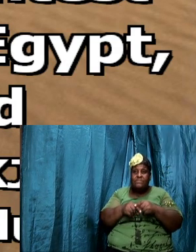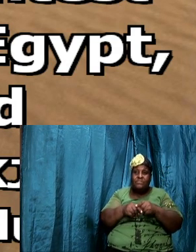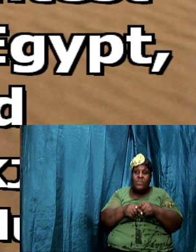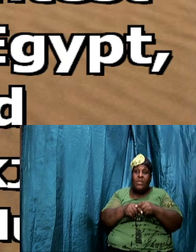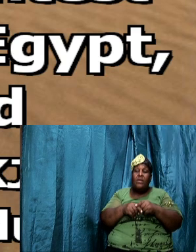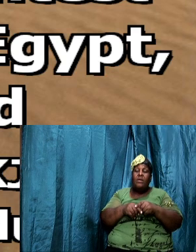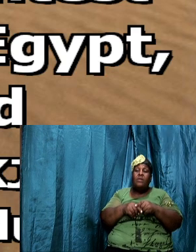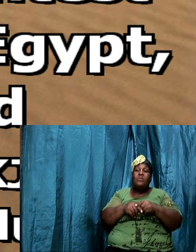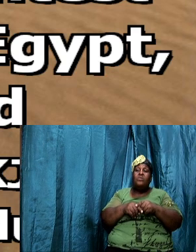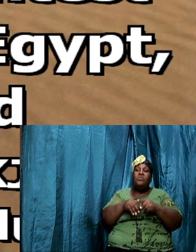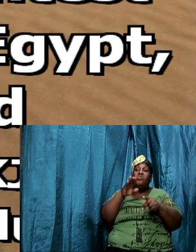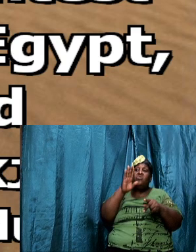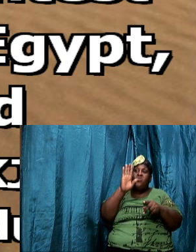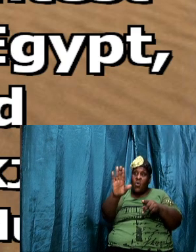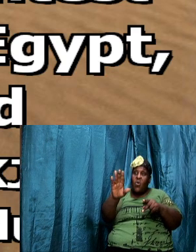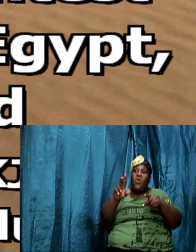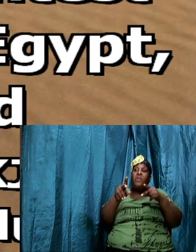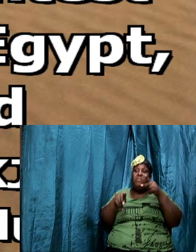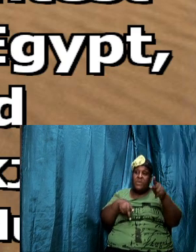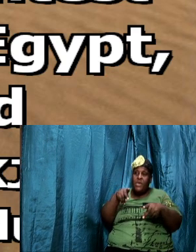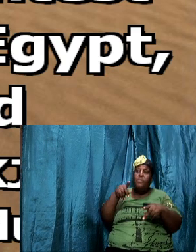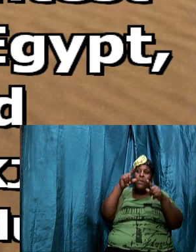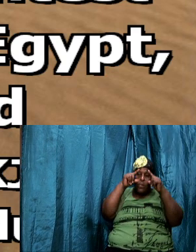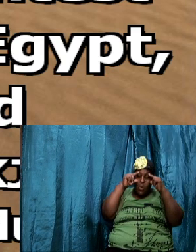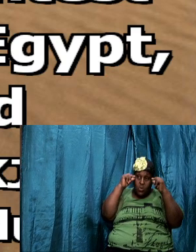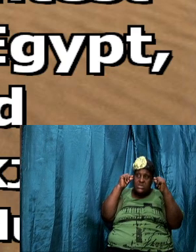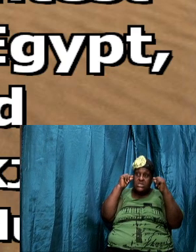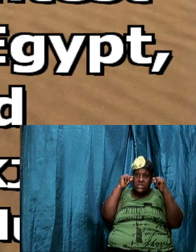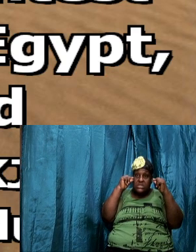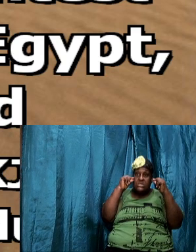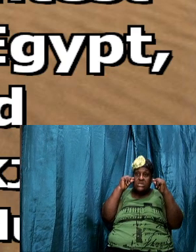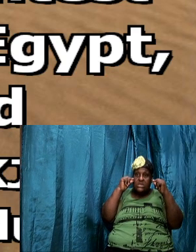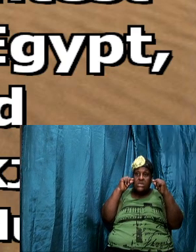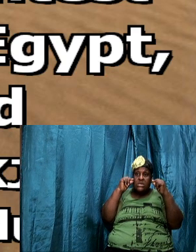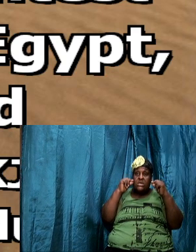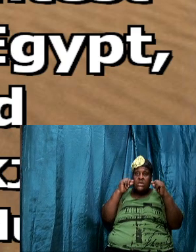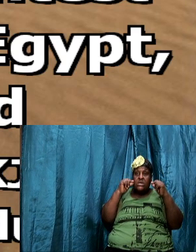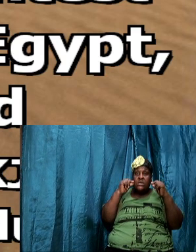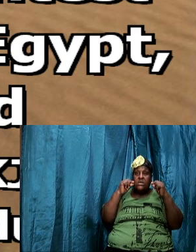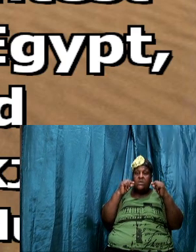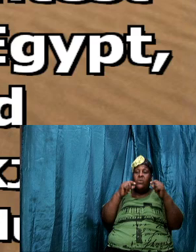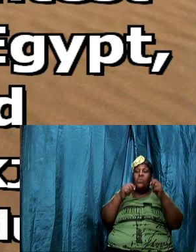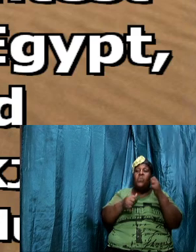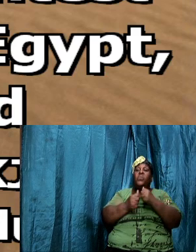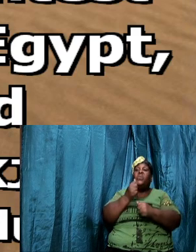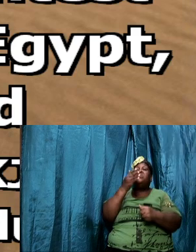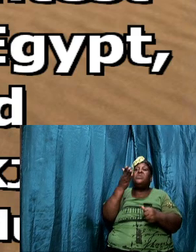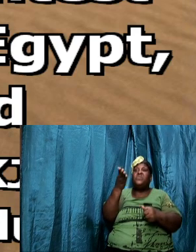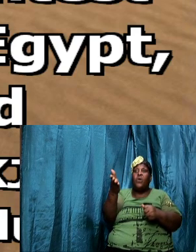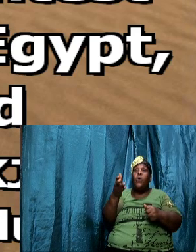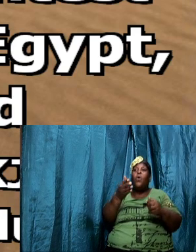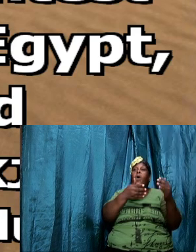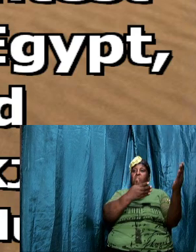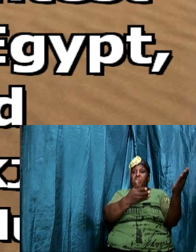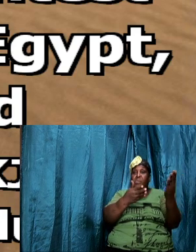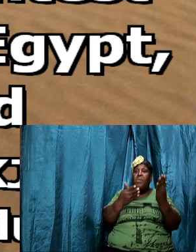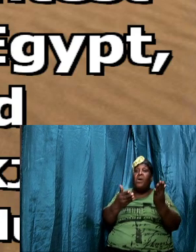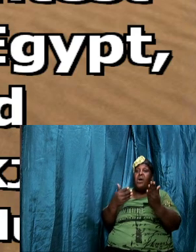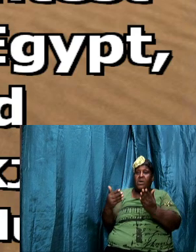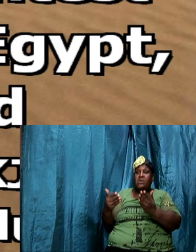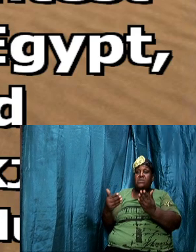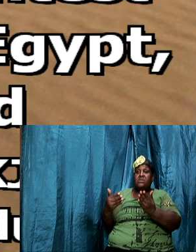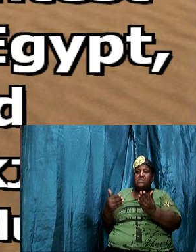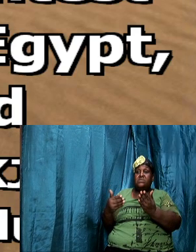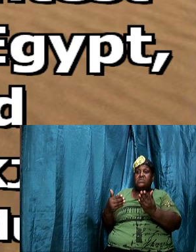Him say, your people, Moses, few people, which thou